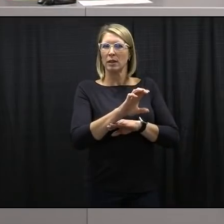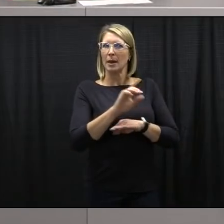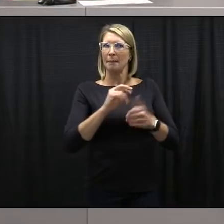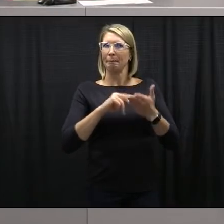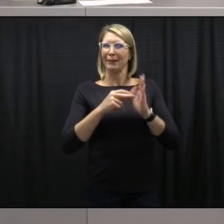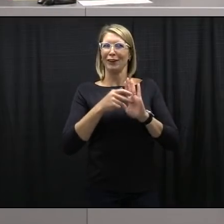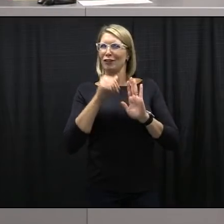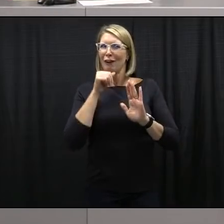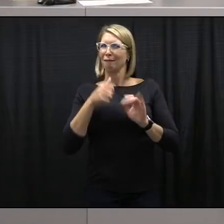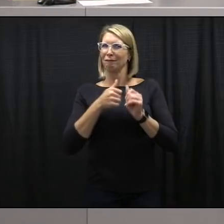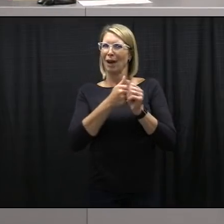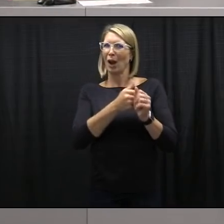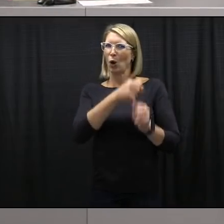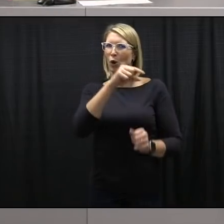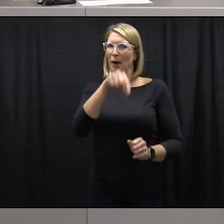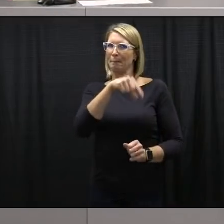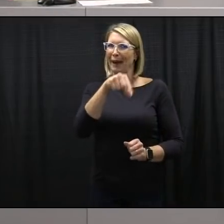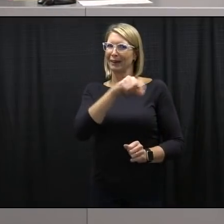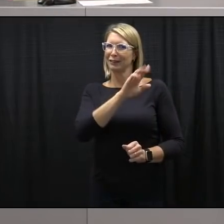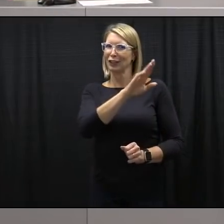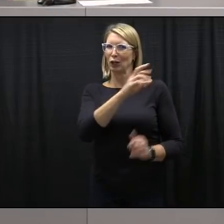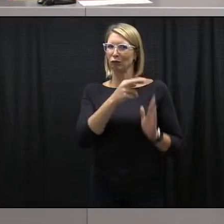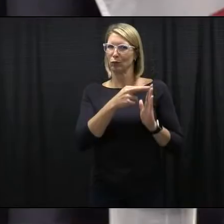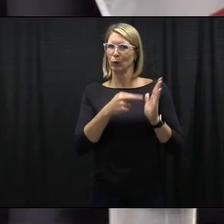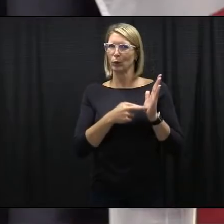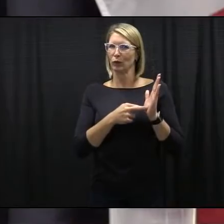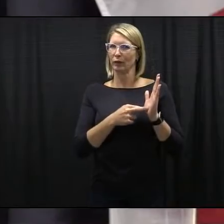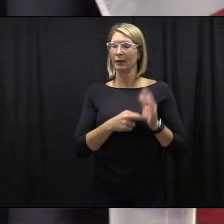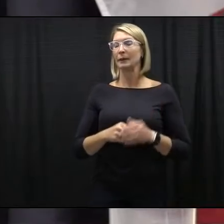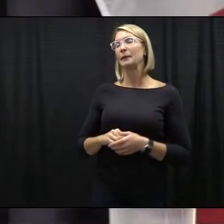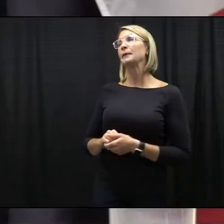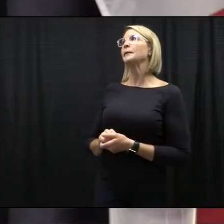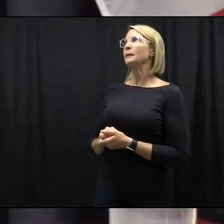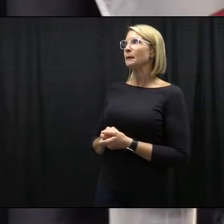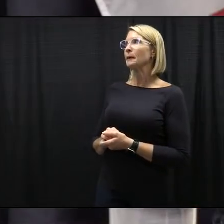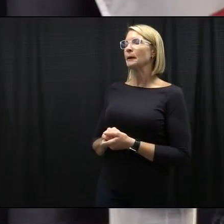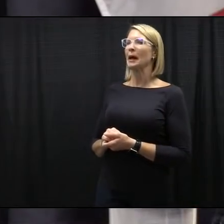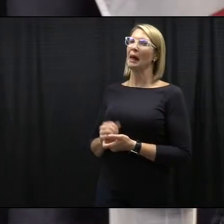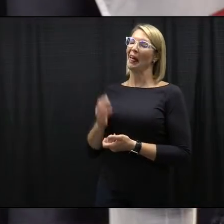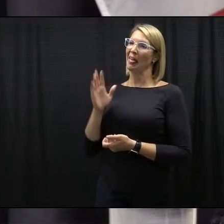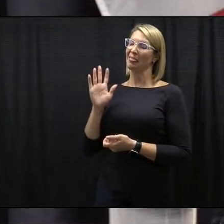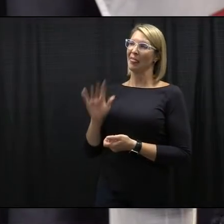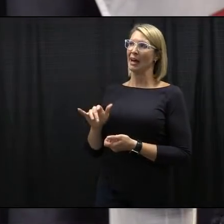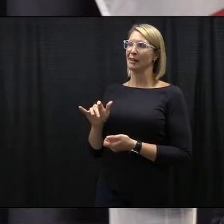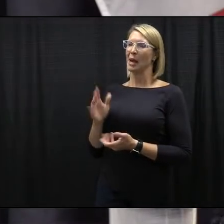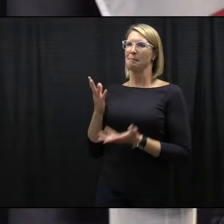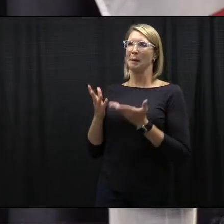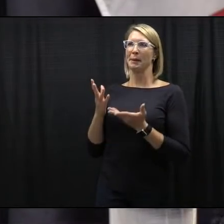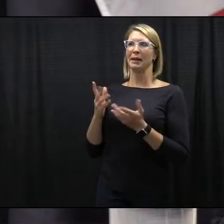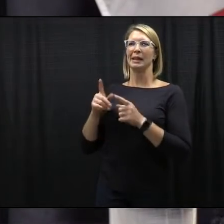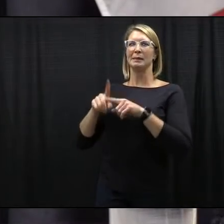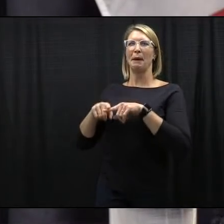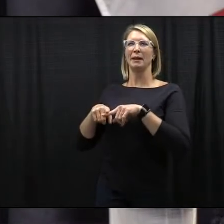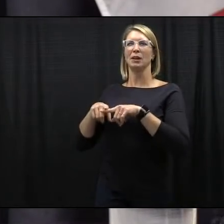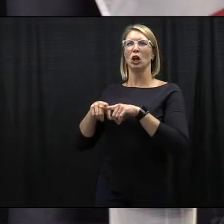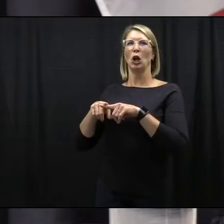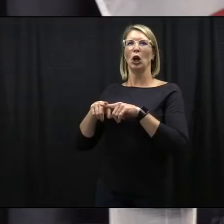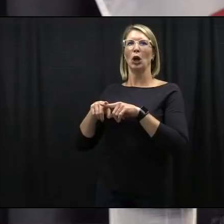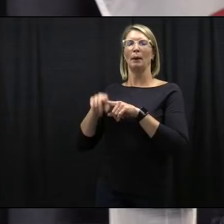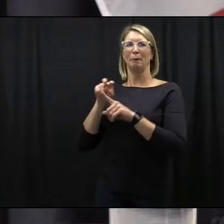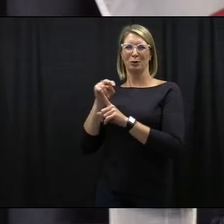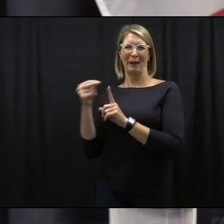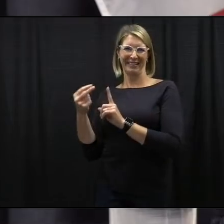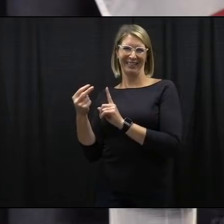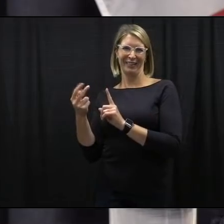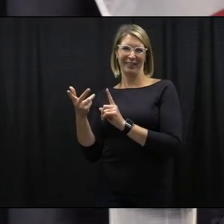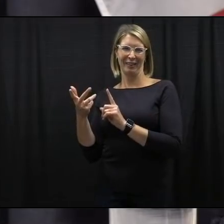has. It may be a matter of semantics. My understanding was that the Quebec app was